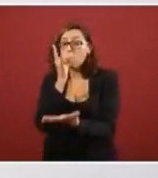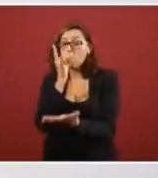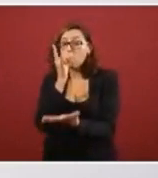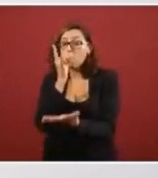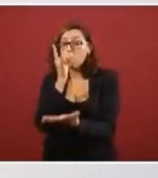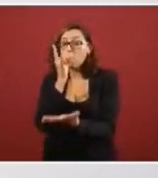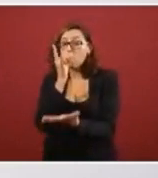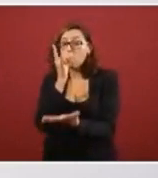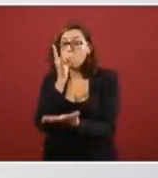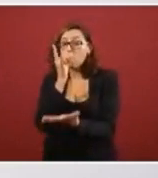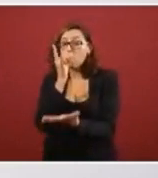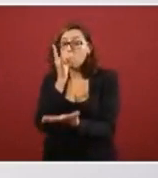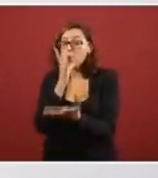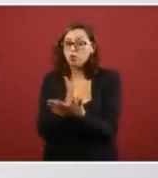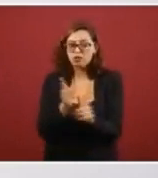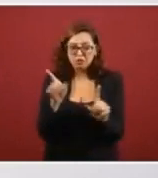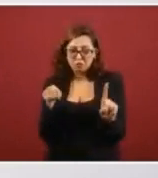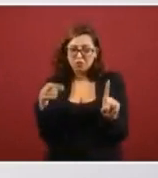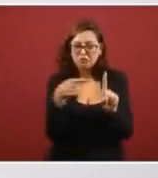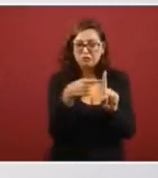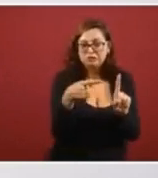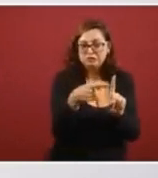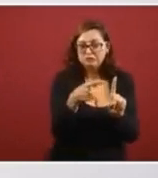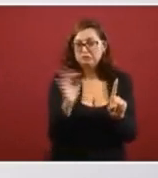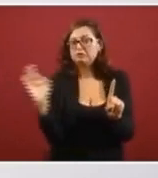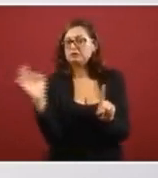to the nature of their job